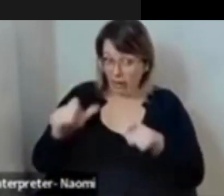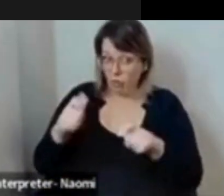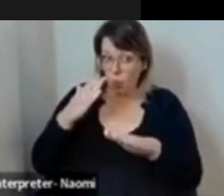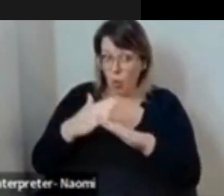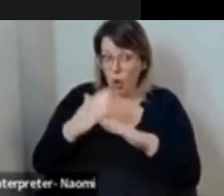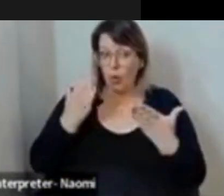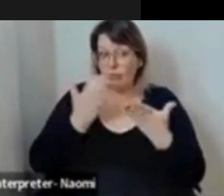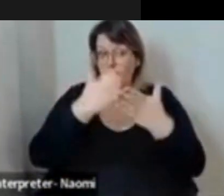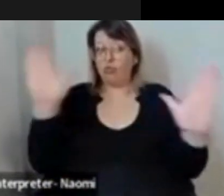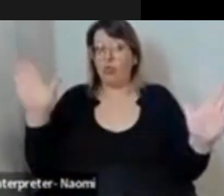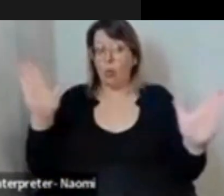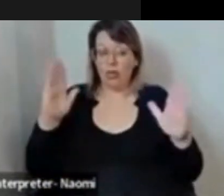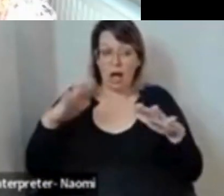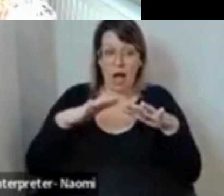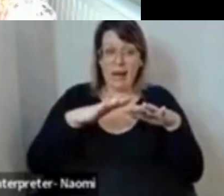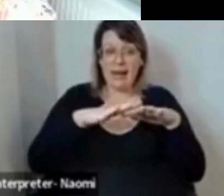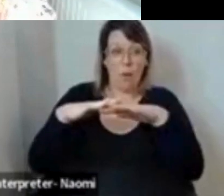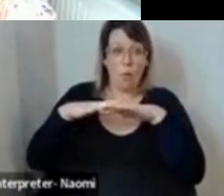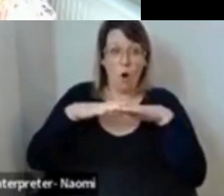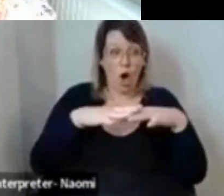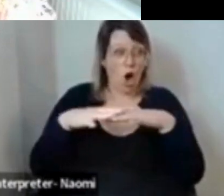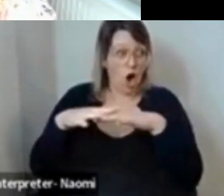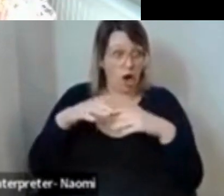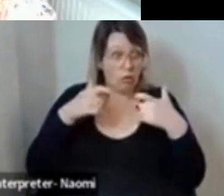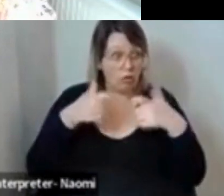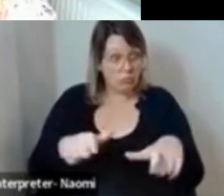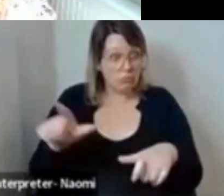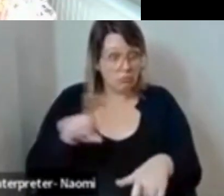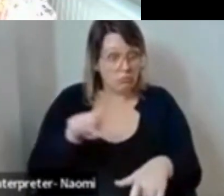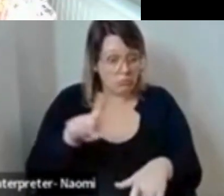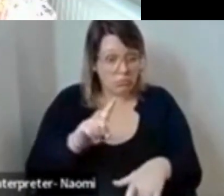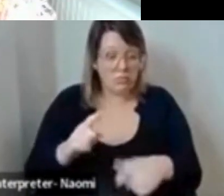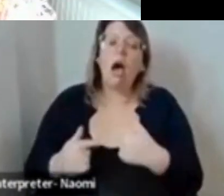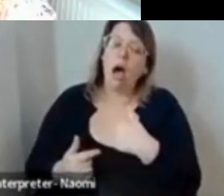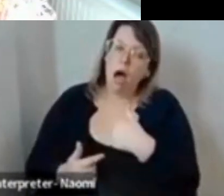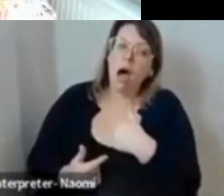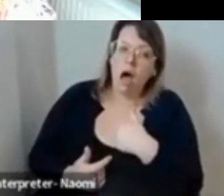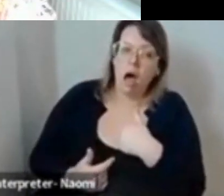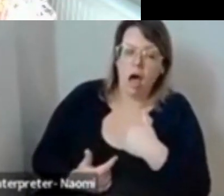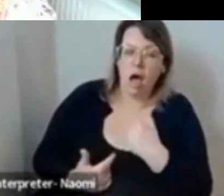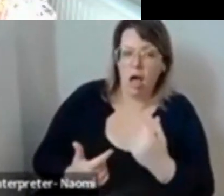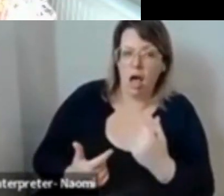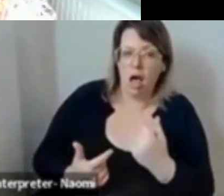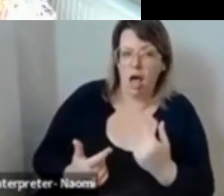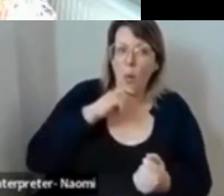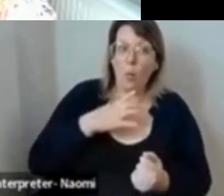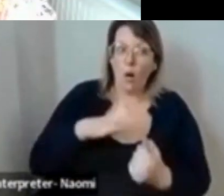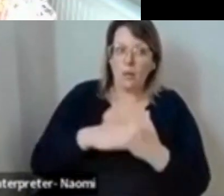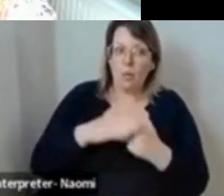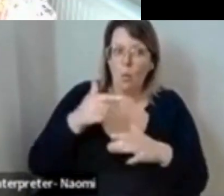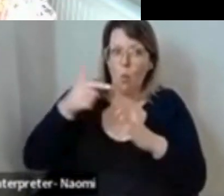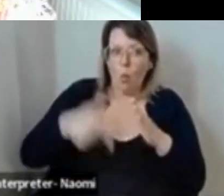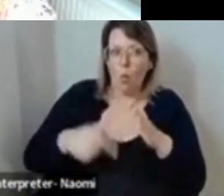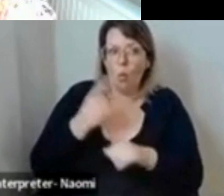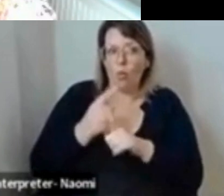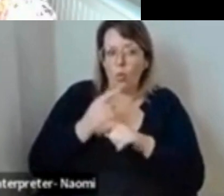so all of us together nationally. Yeah. And that is an area that I would really love us to talk about as a new network. I think